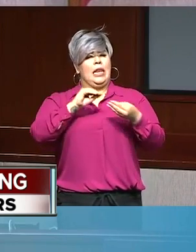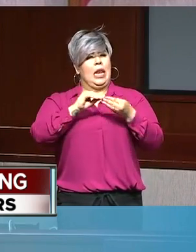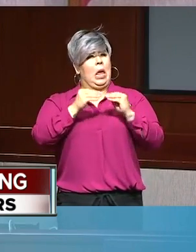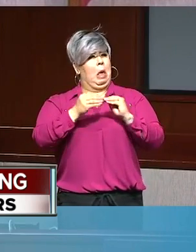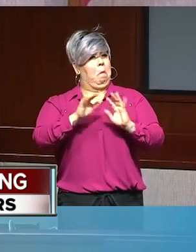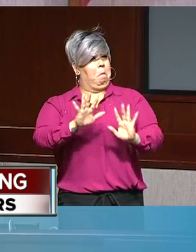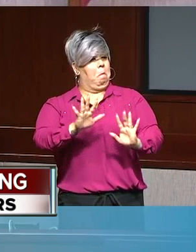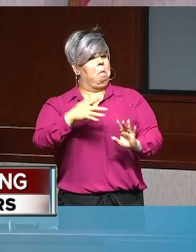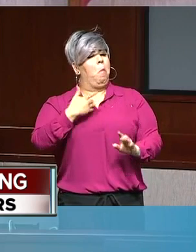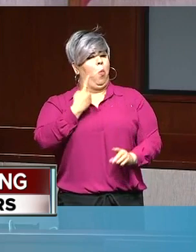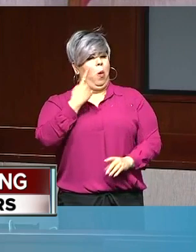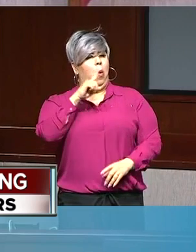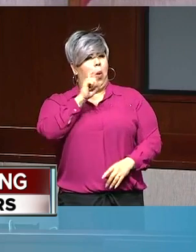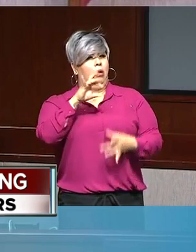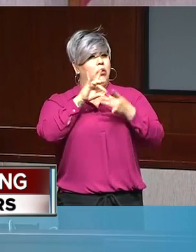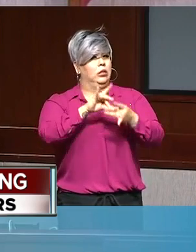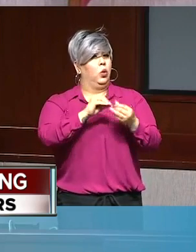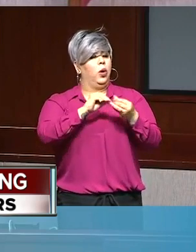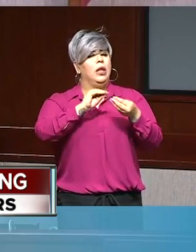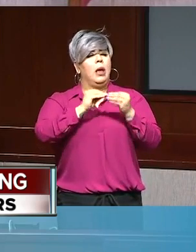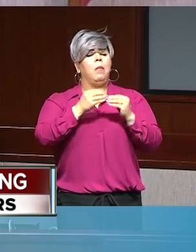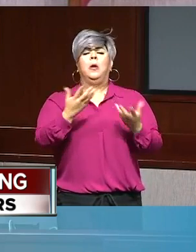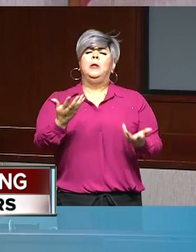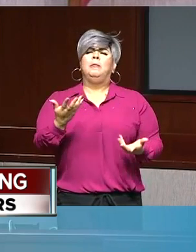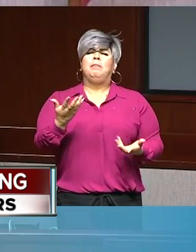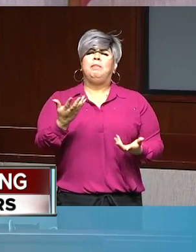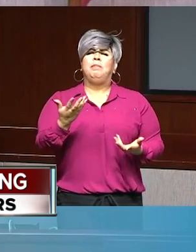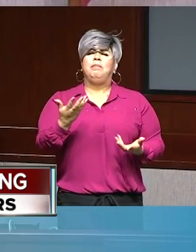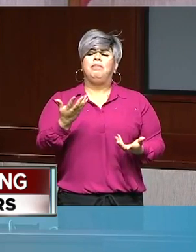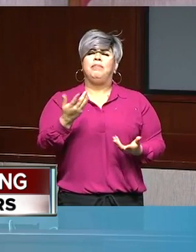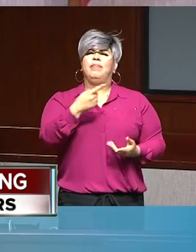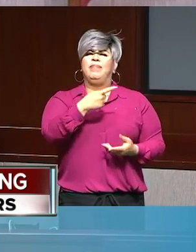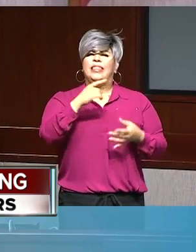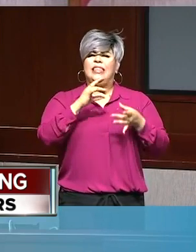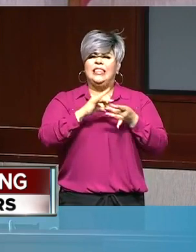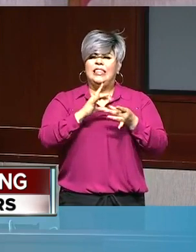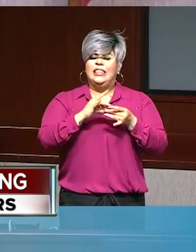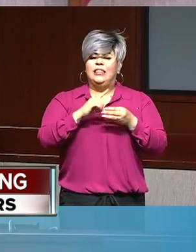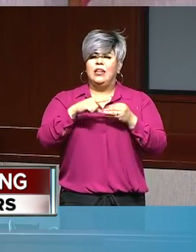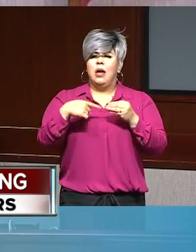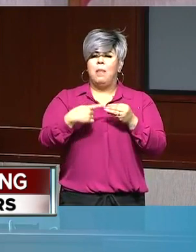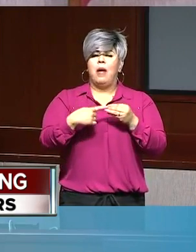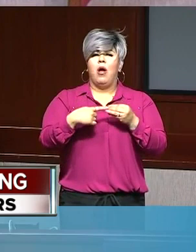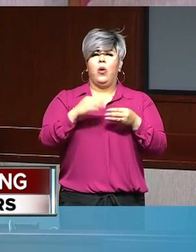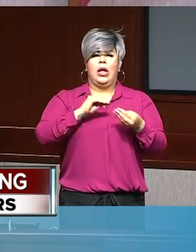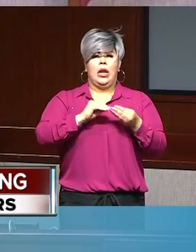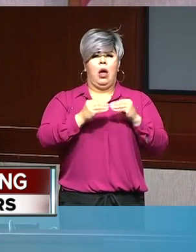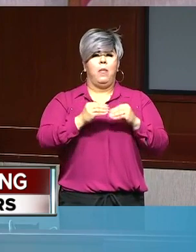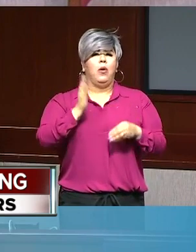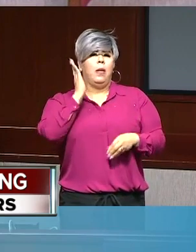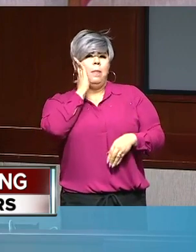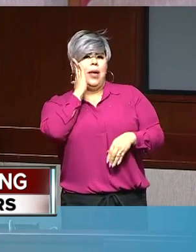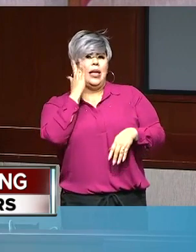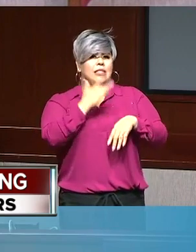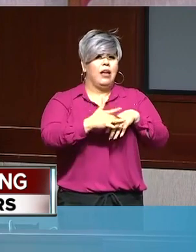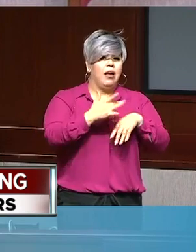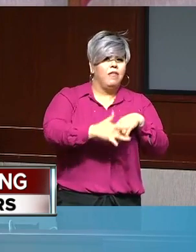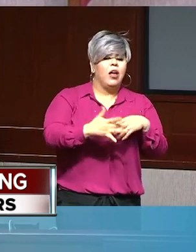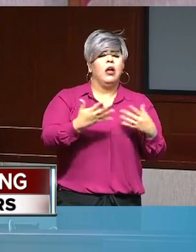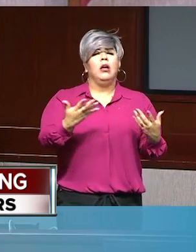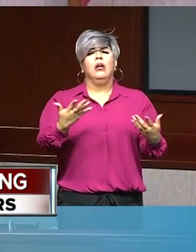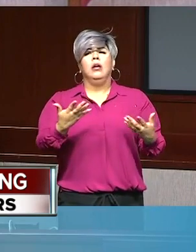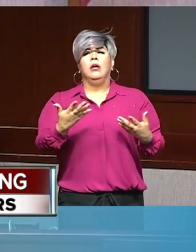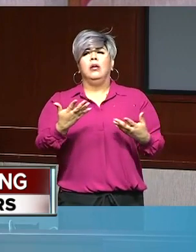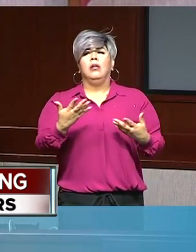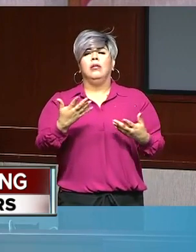a first question of is where do you spoke about the number of beds available, where things go from here, what the model